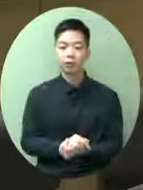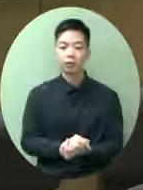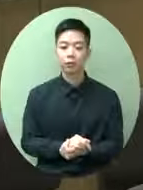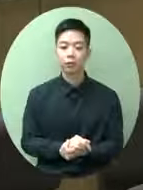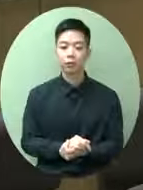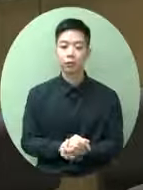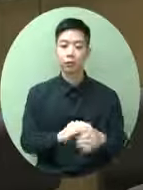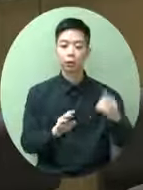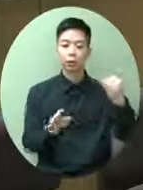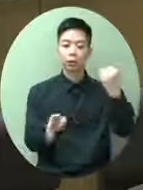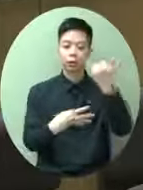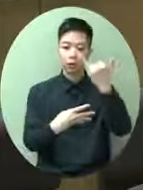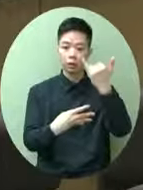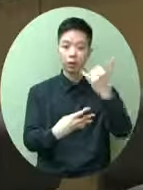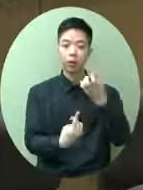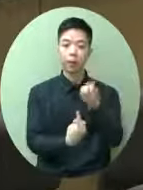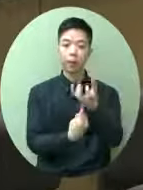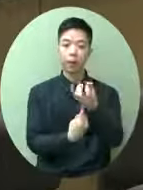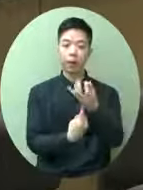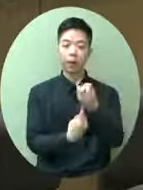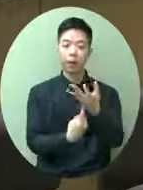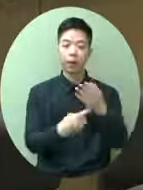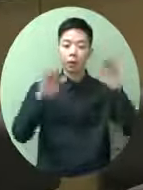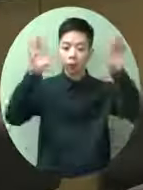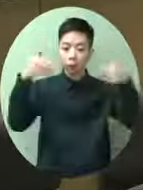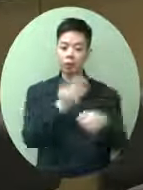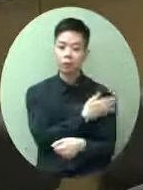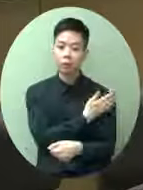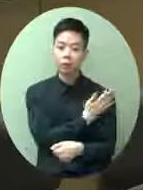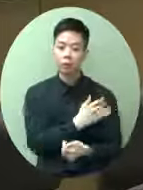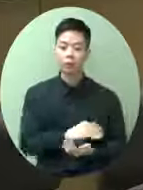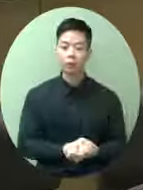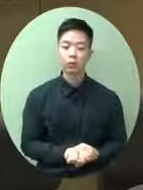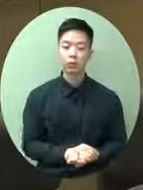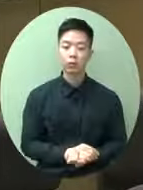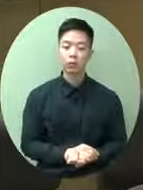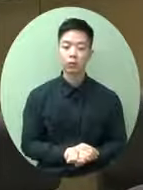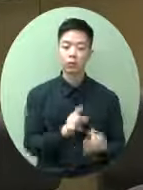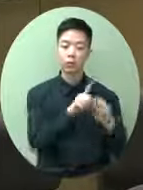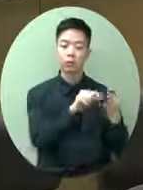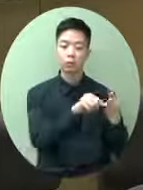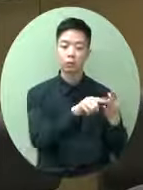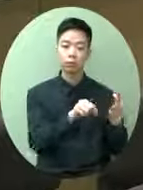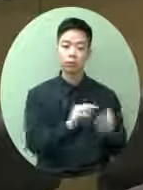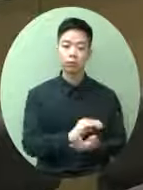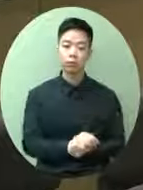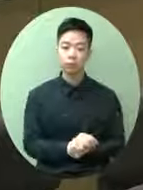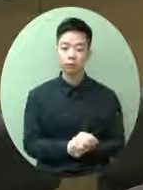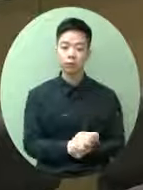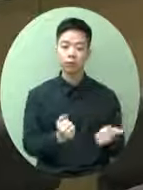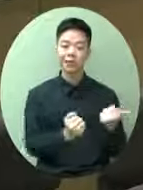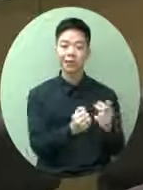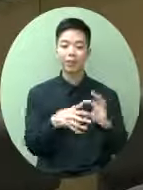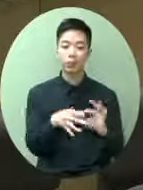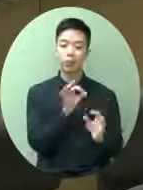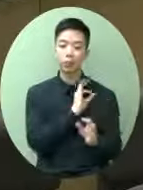the crackdown of the civic societyThe third questionYou just mentioned about Zheng Chong-Tai's